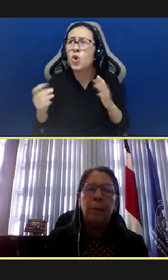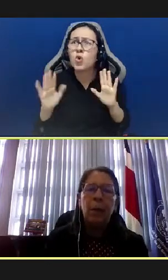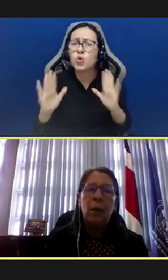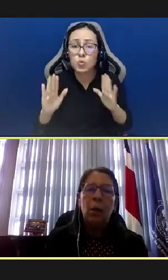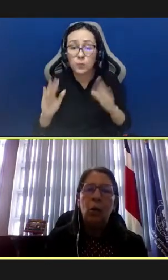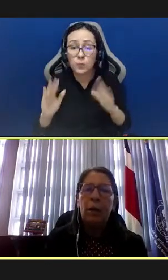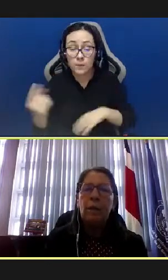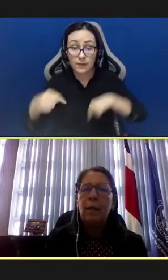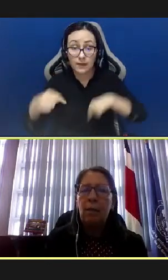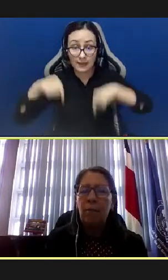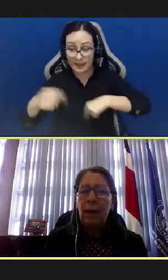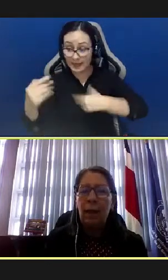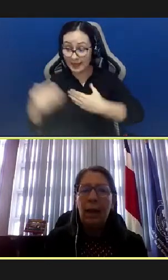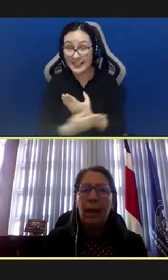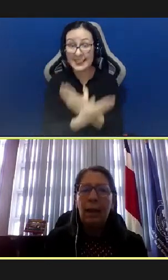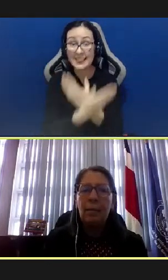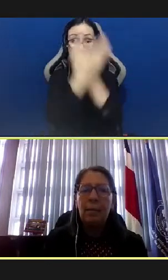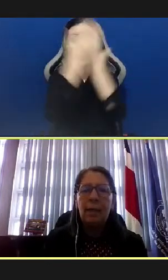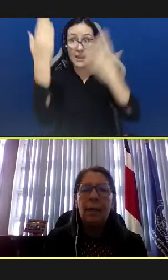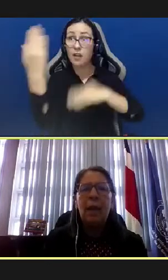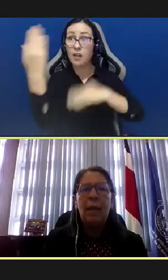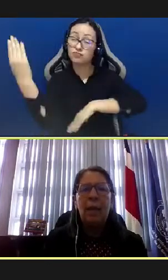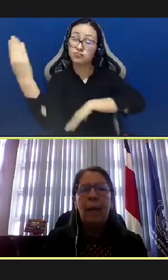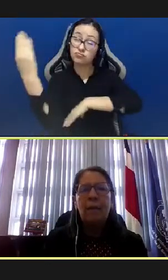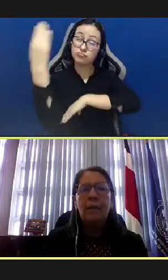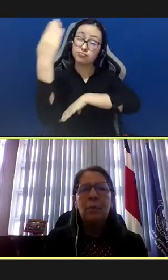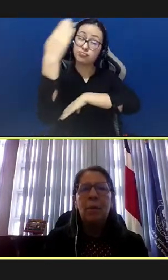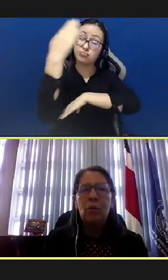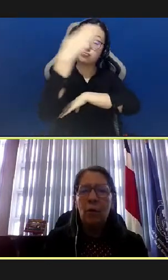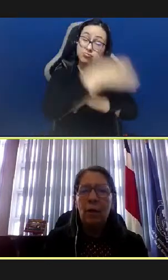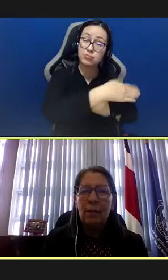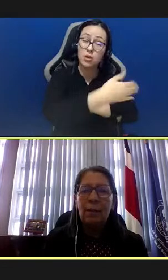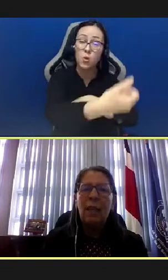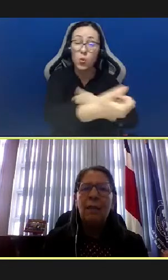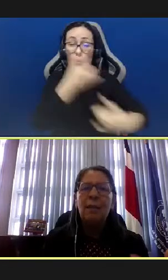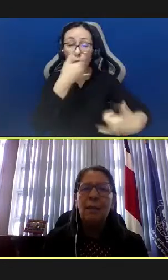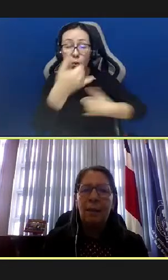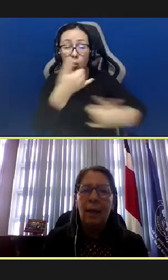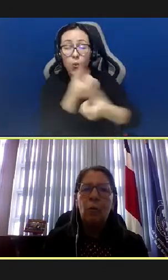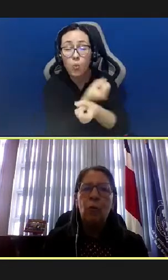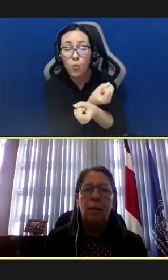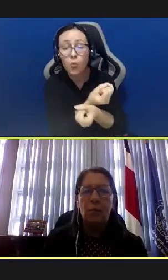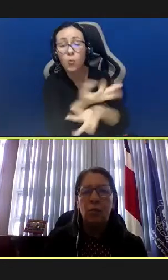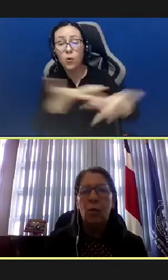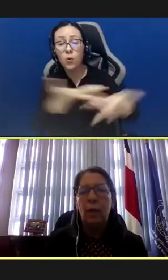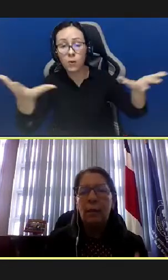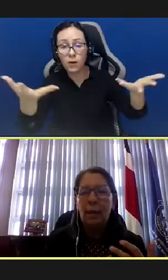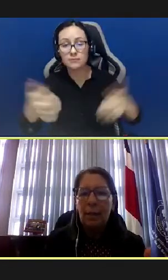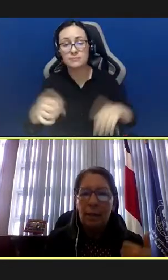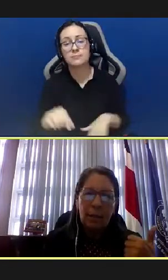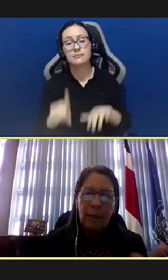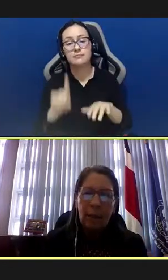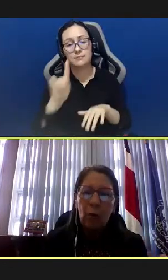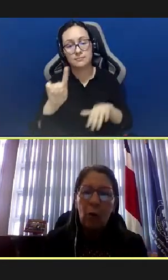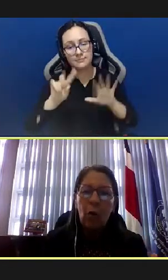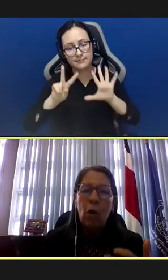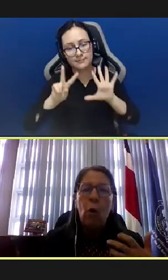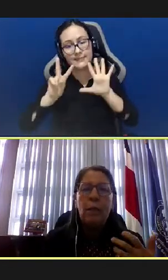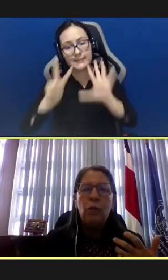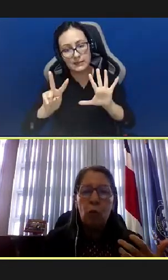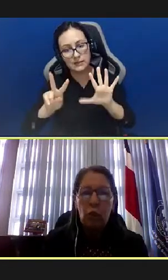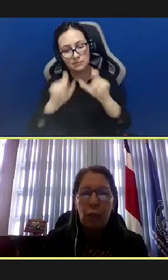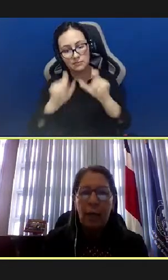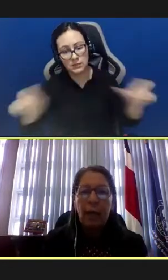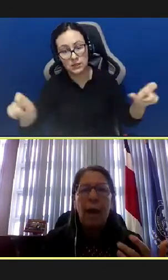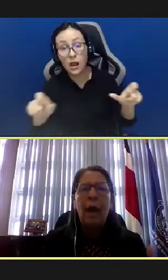Here, we had in one district 17 calls per day, which means that we have